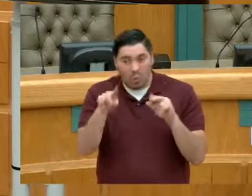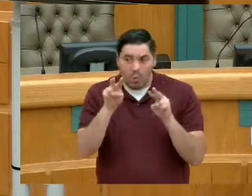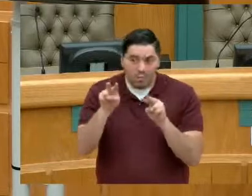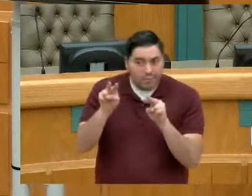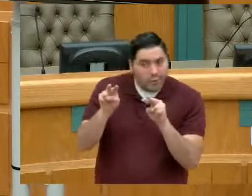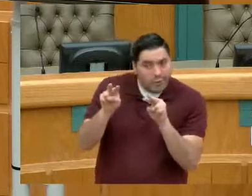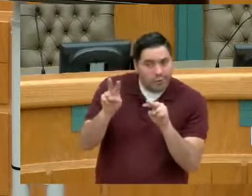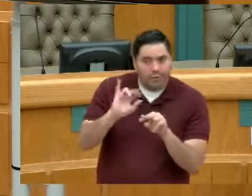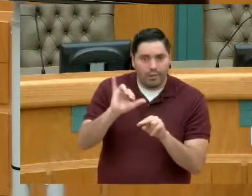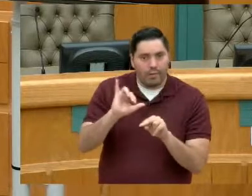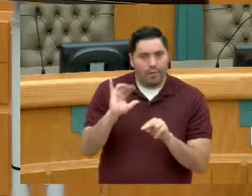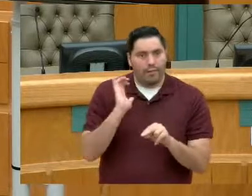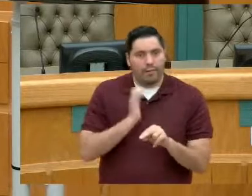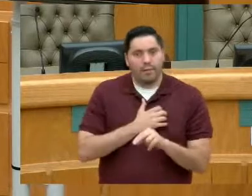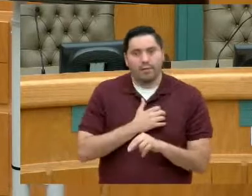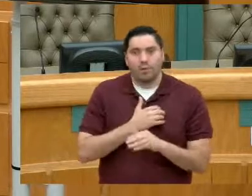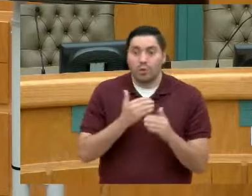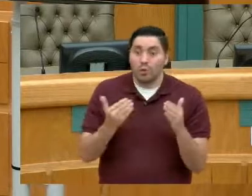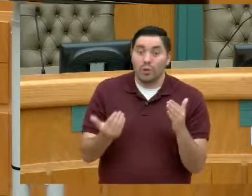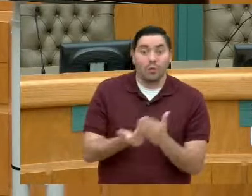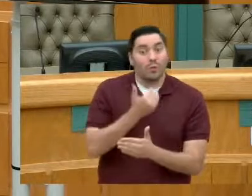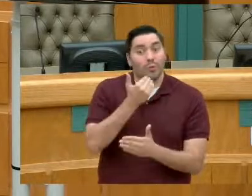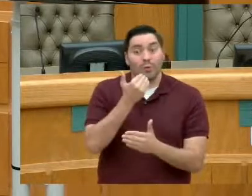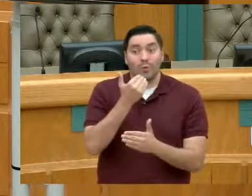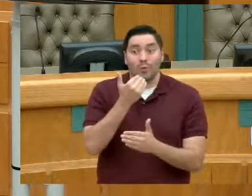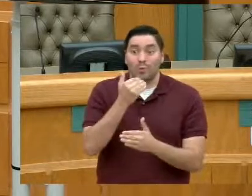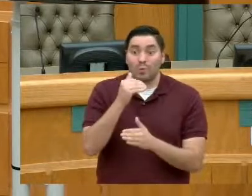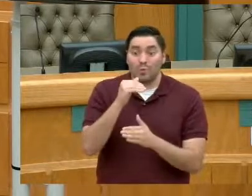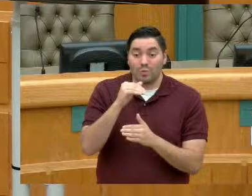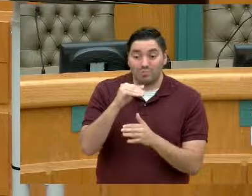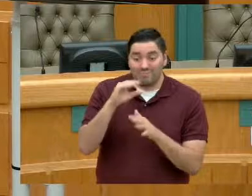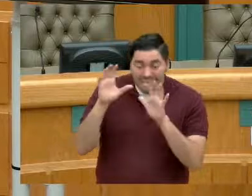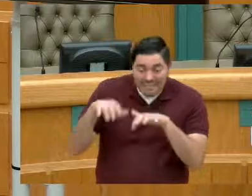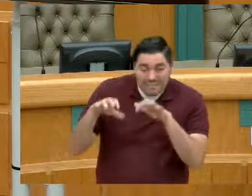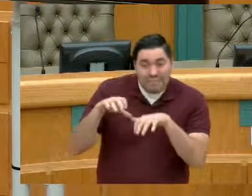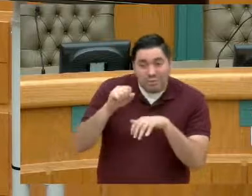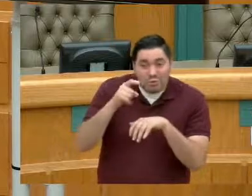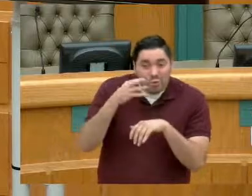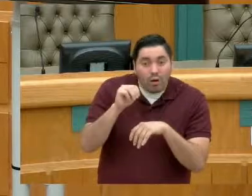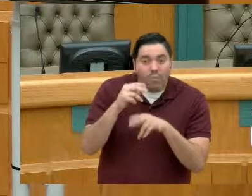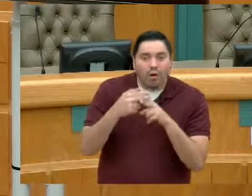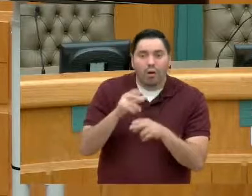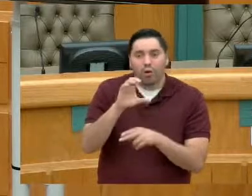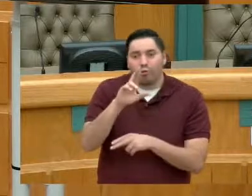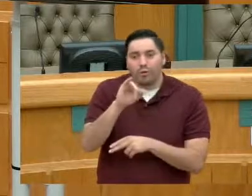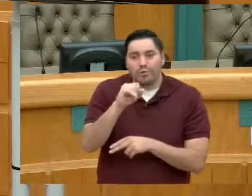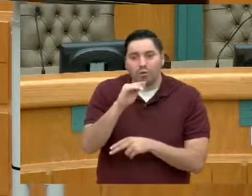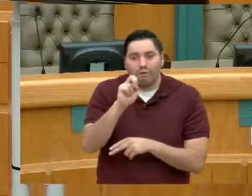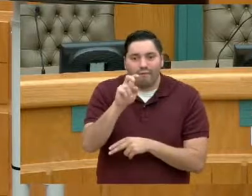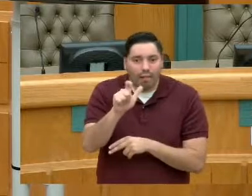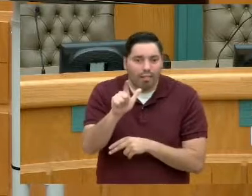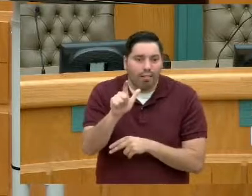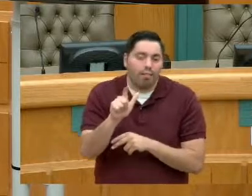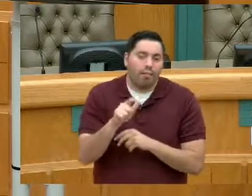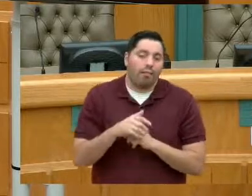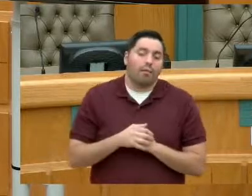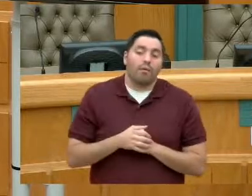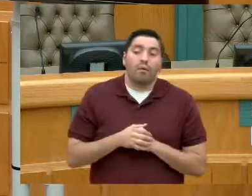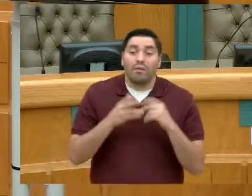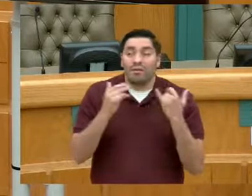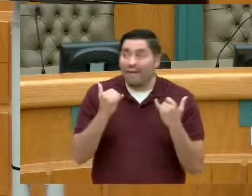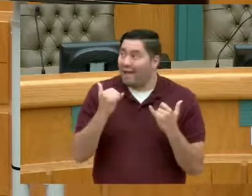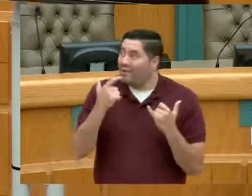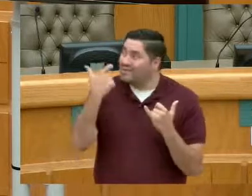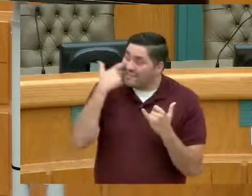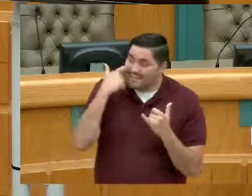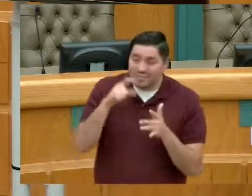like we have, a new named storm called Cristobal. Hurricane season officially started June 1st, and, well, I